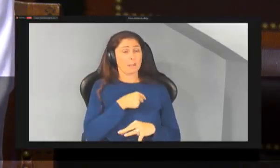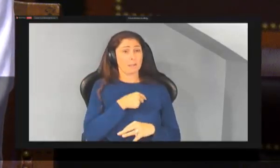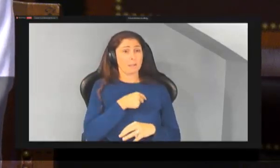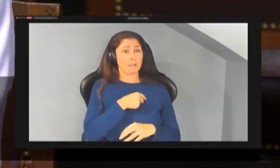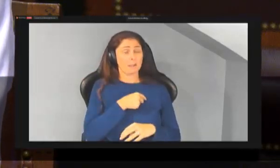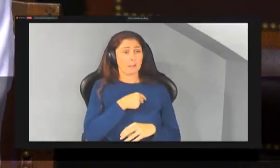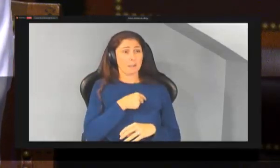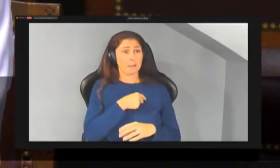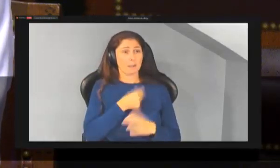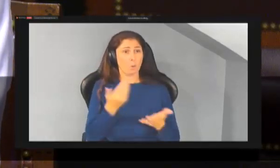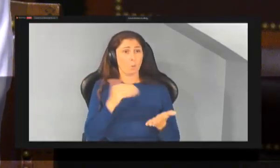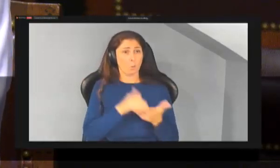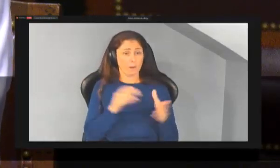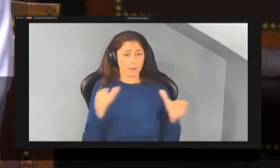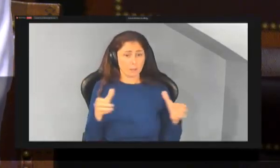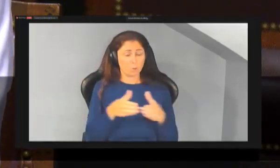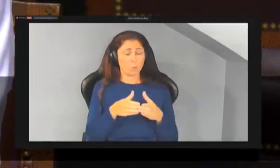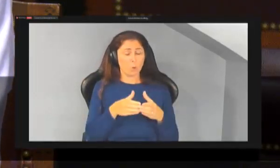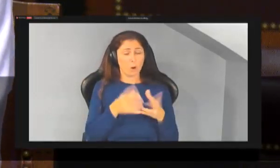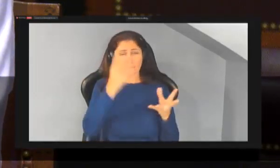regroup and clear our heads